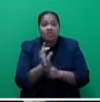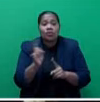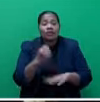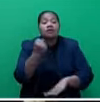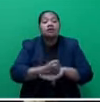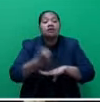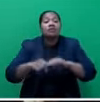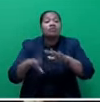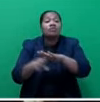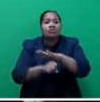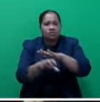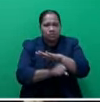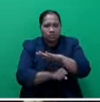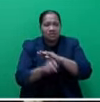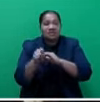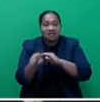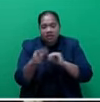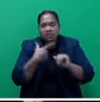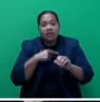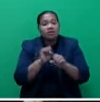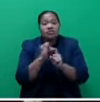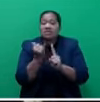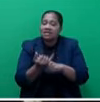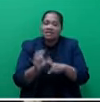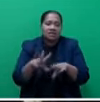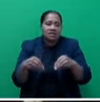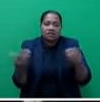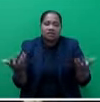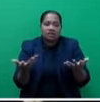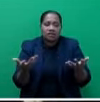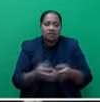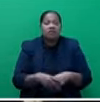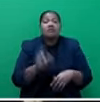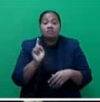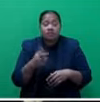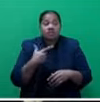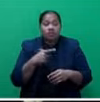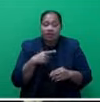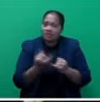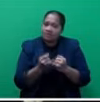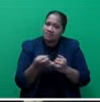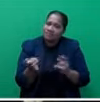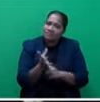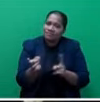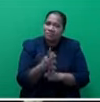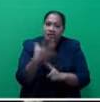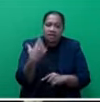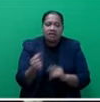government corruption that is costing the societies everywhere, big amount. And this is why I think it is important to have